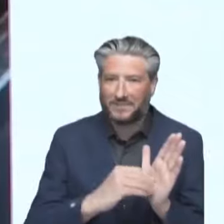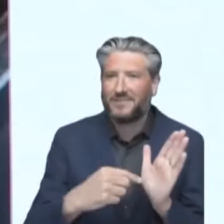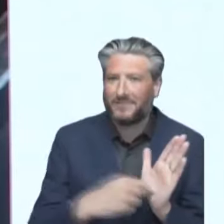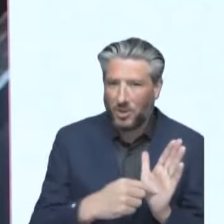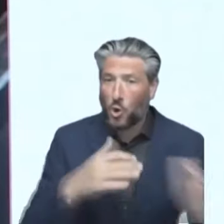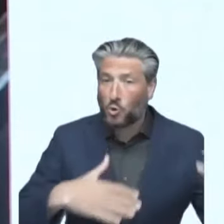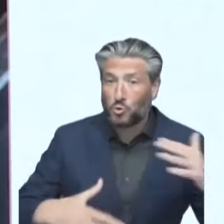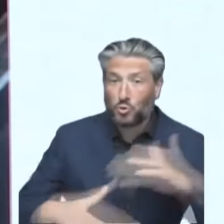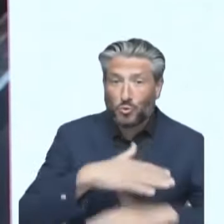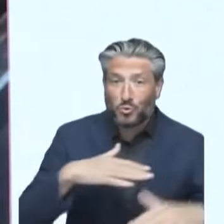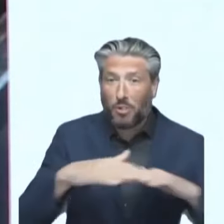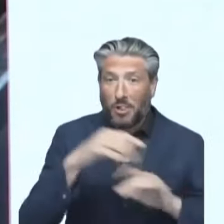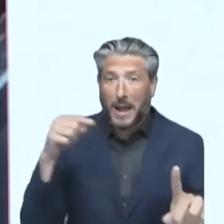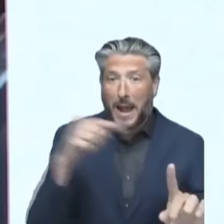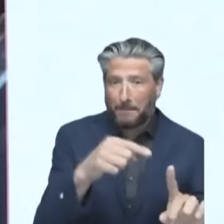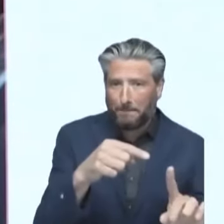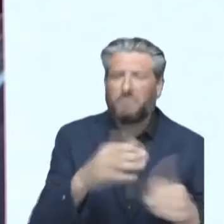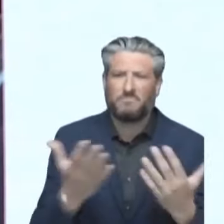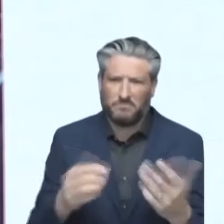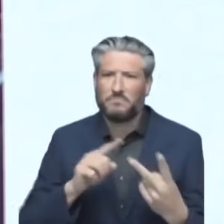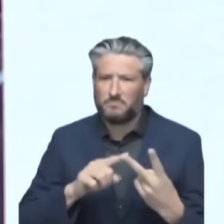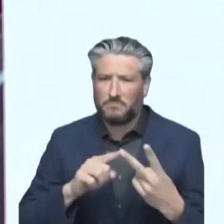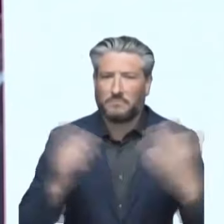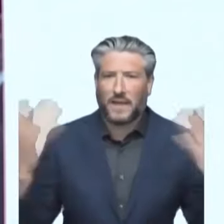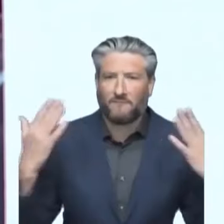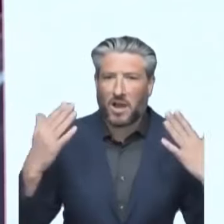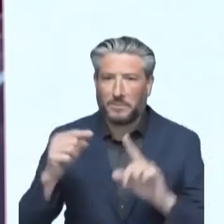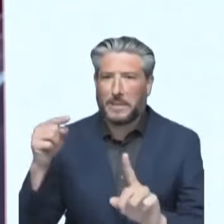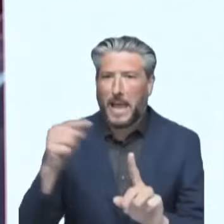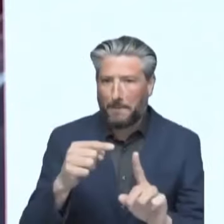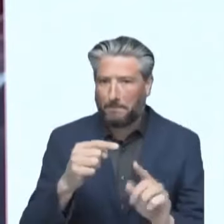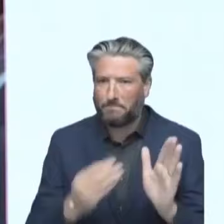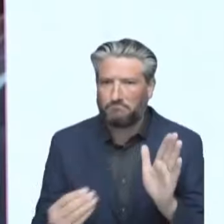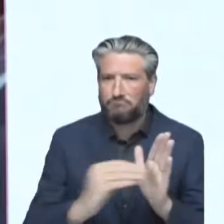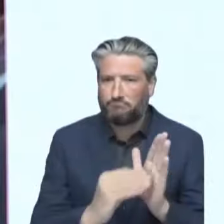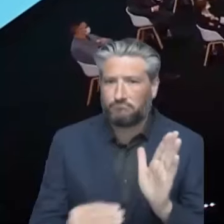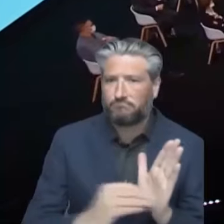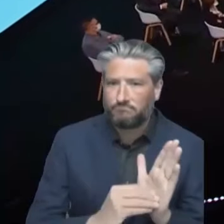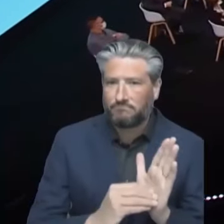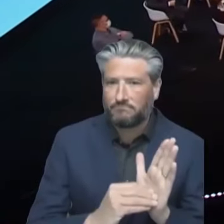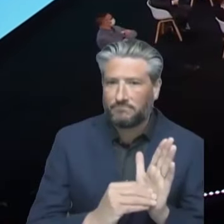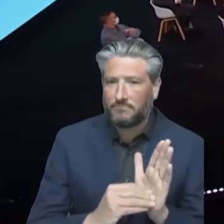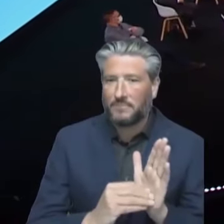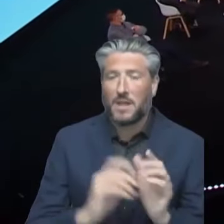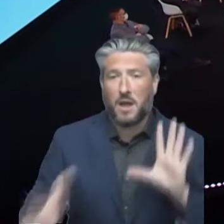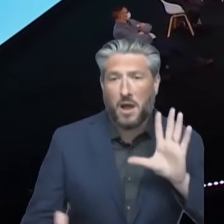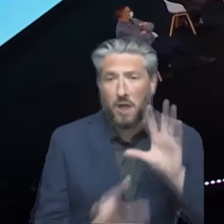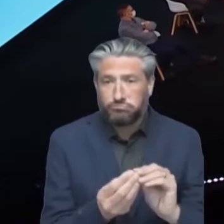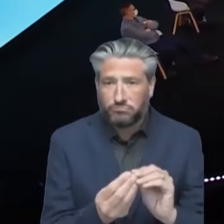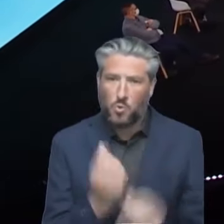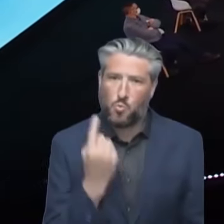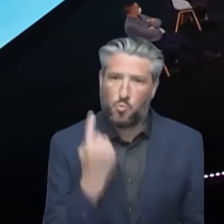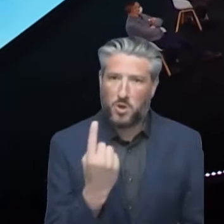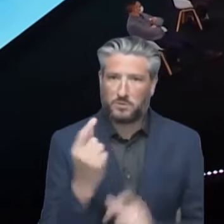new chapters are actually part of just a single corporate strategy. And we are putting this